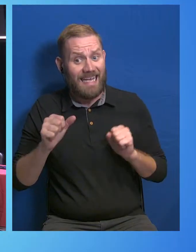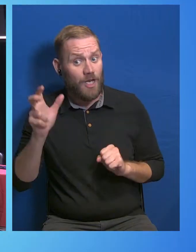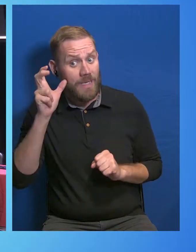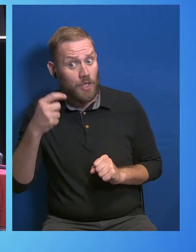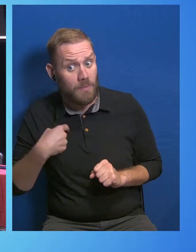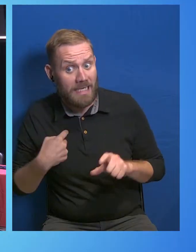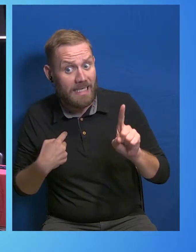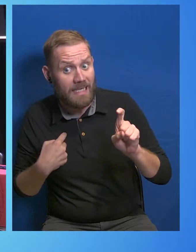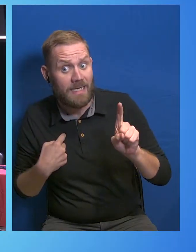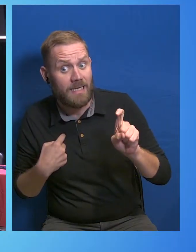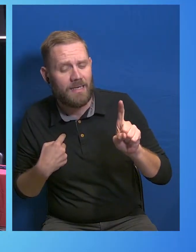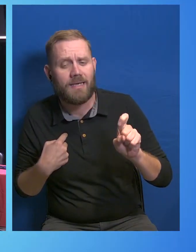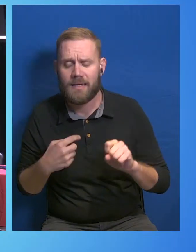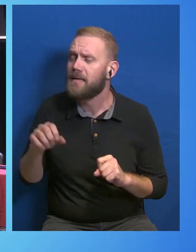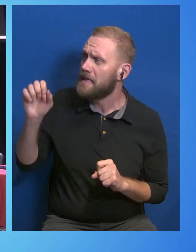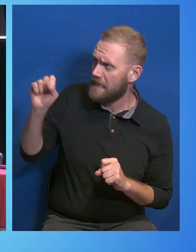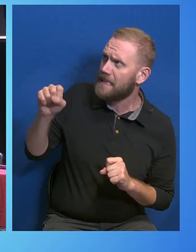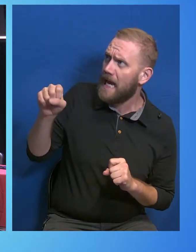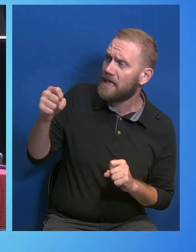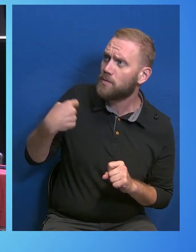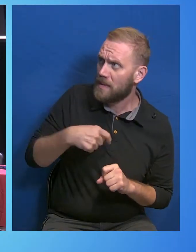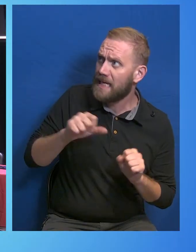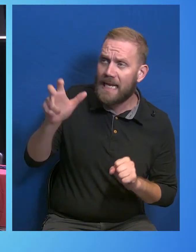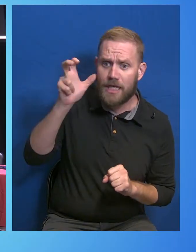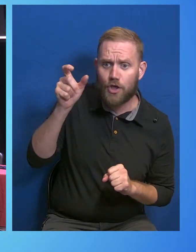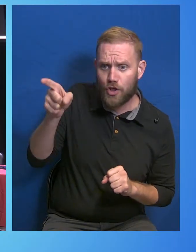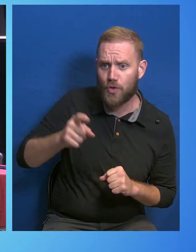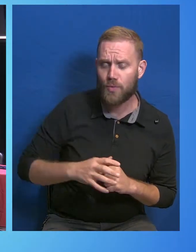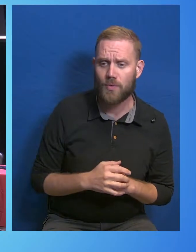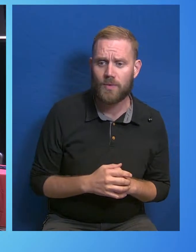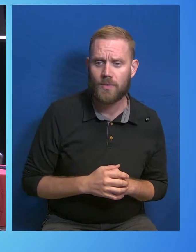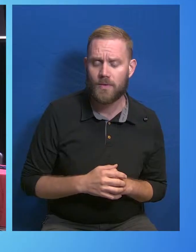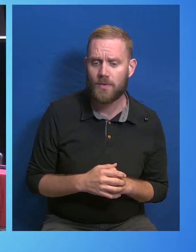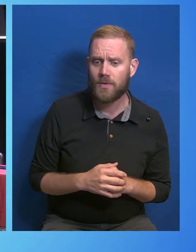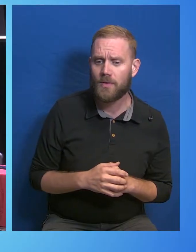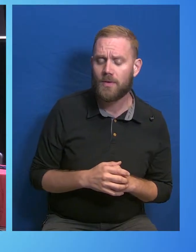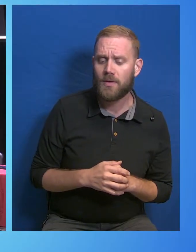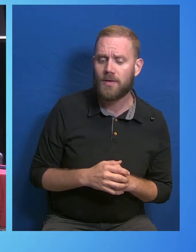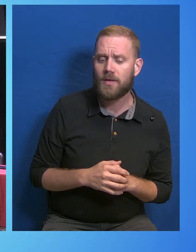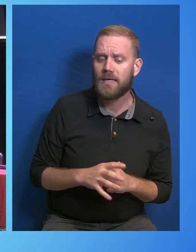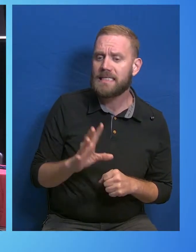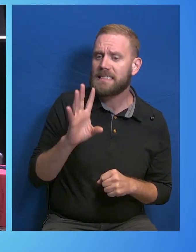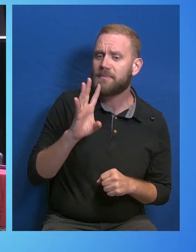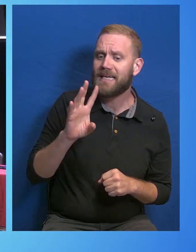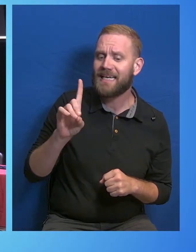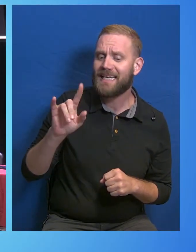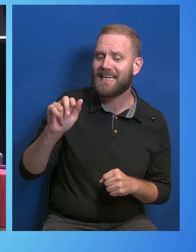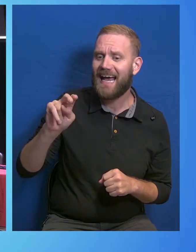hear me? Yes, board member, we can hear you. This is Diana. Hello?